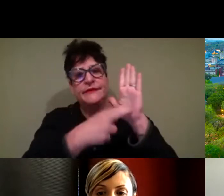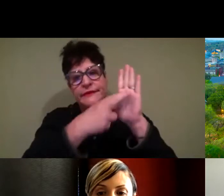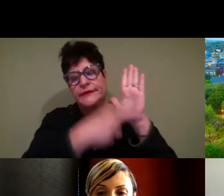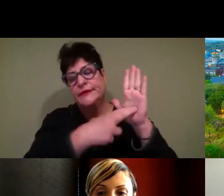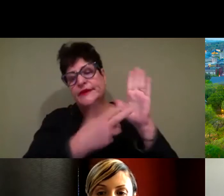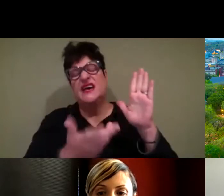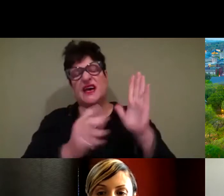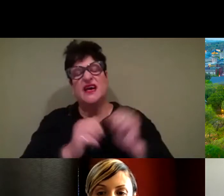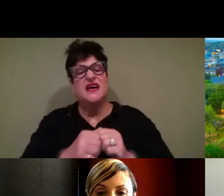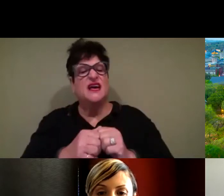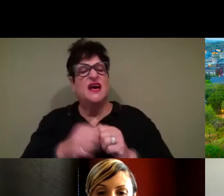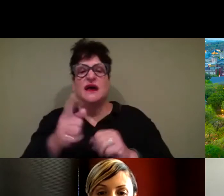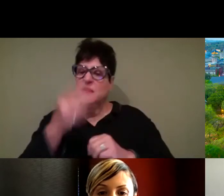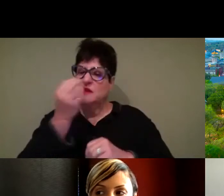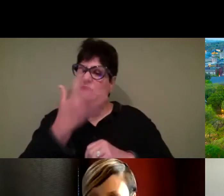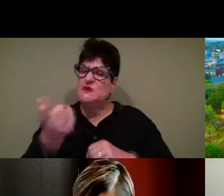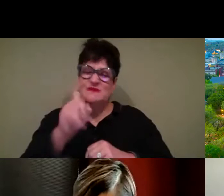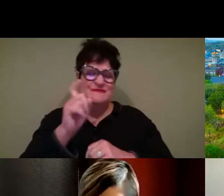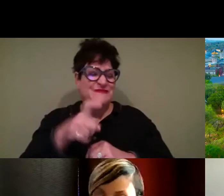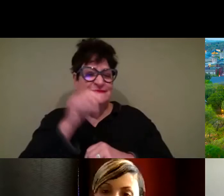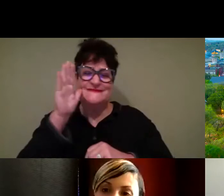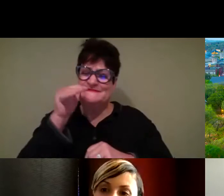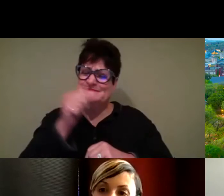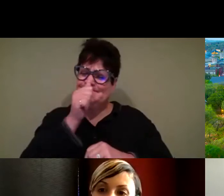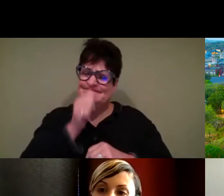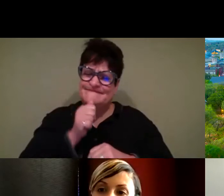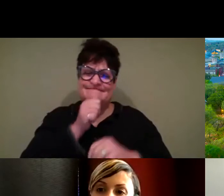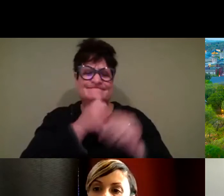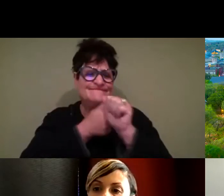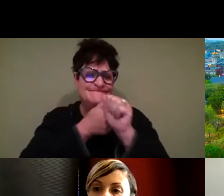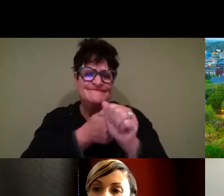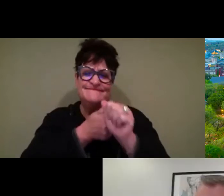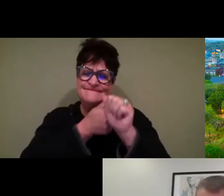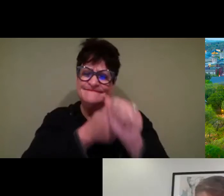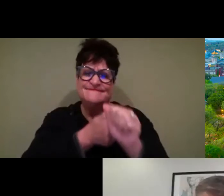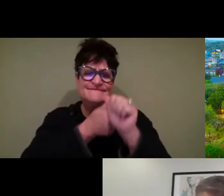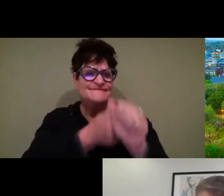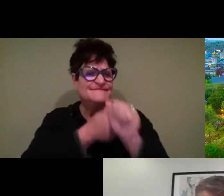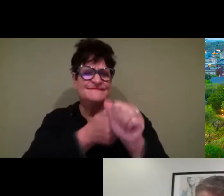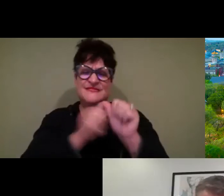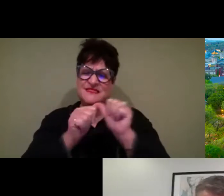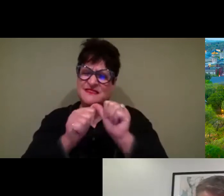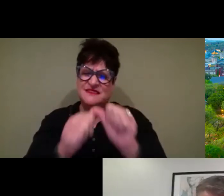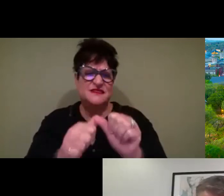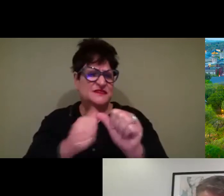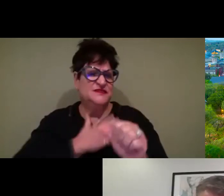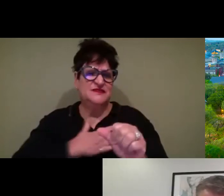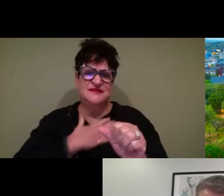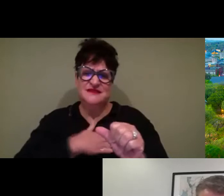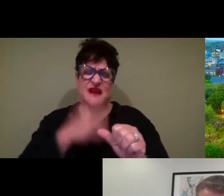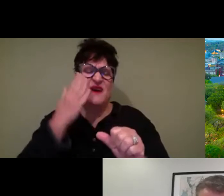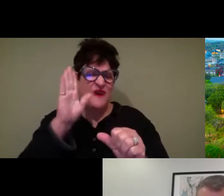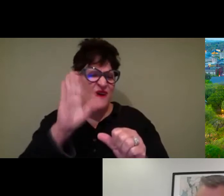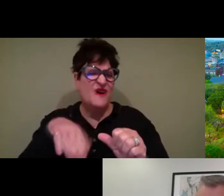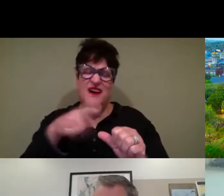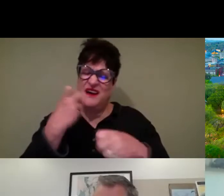encourage people that we've got to stay the course and focus and make sure that we're continuing, even though it may be difficult to do,